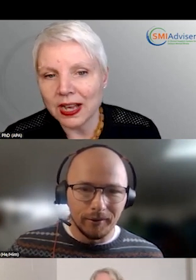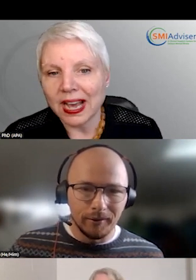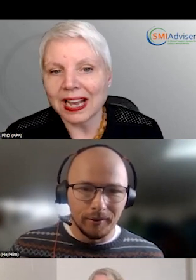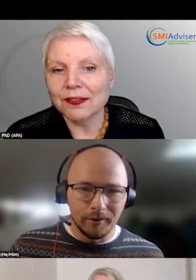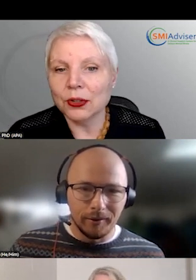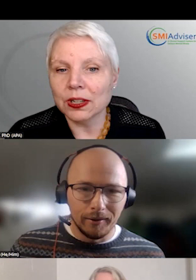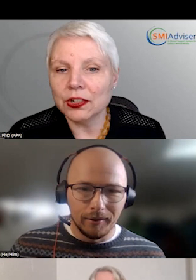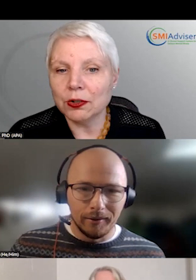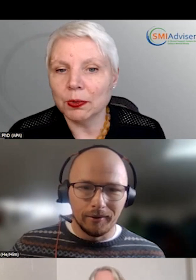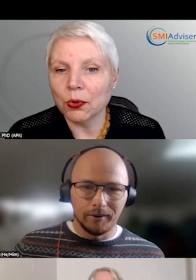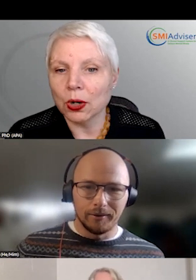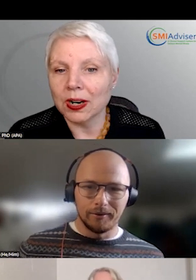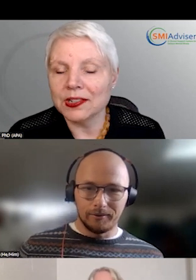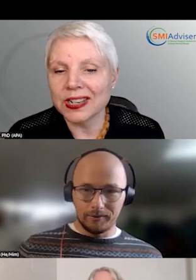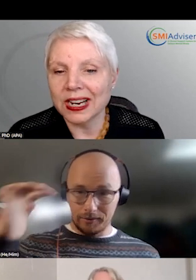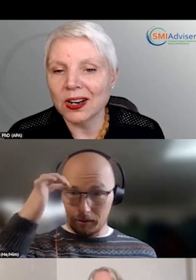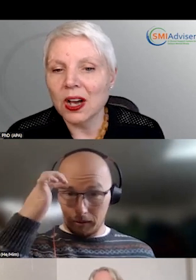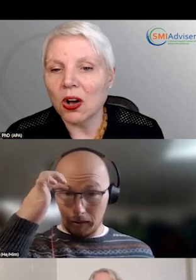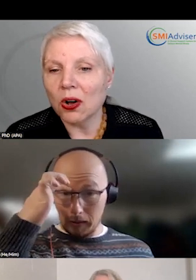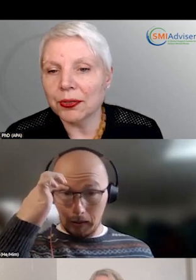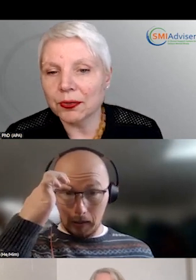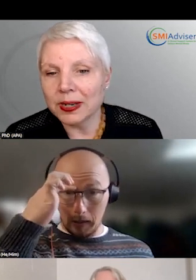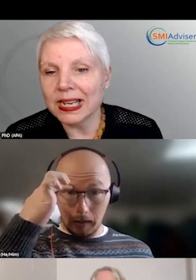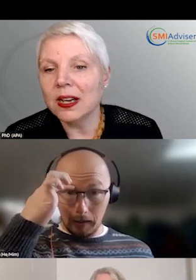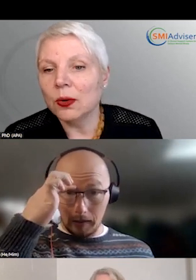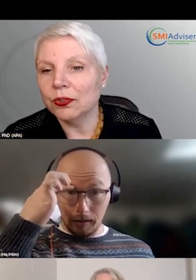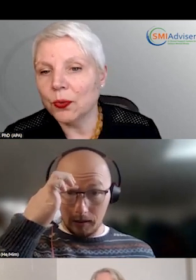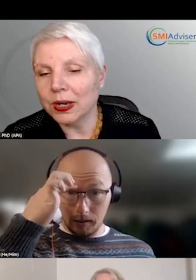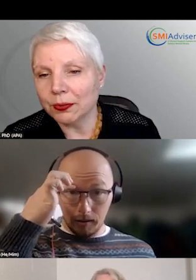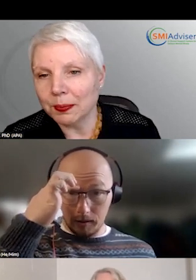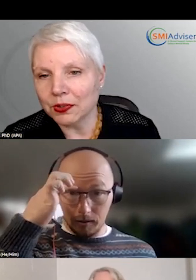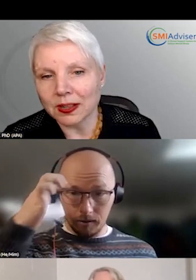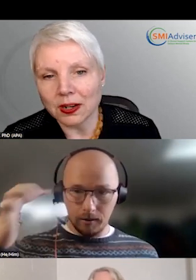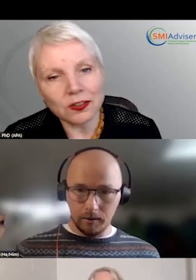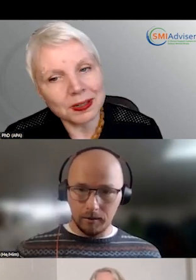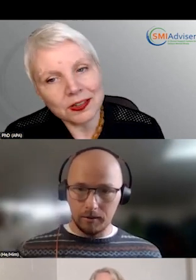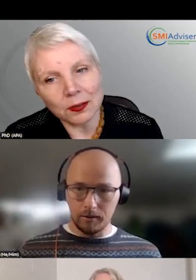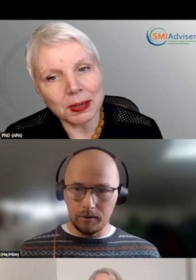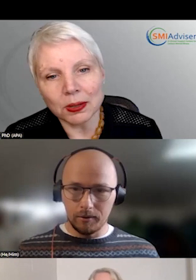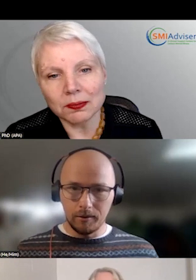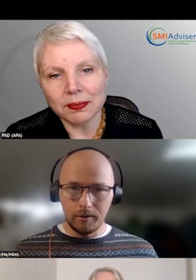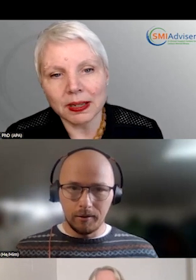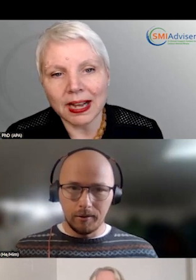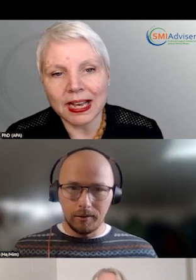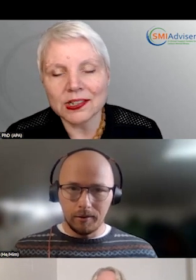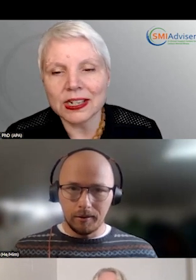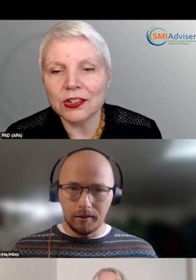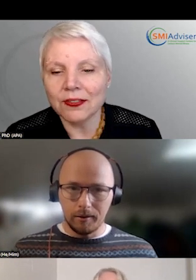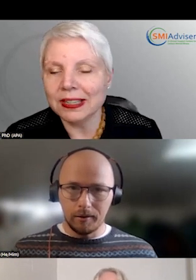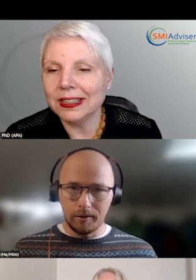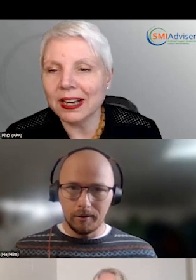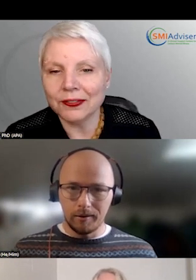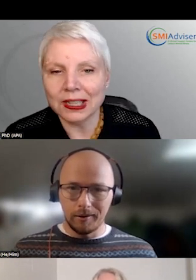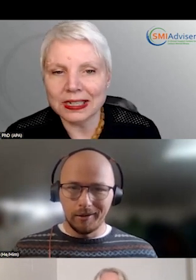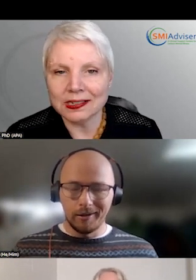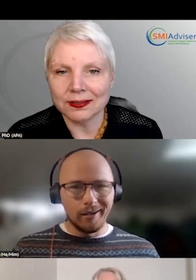audience, and full continuum of core crisis care, all three, was 43% of the audience, but still people had A and C. Do you have